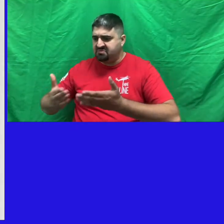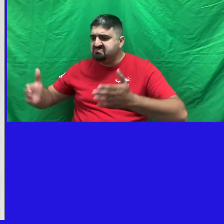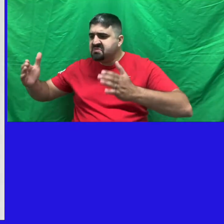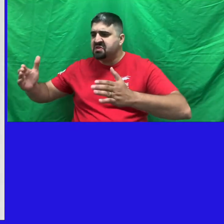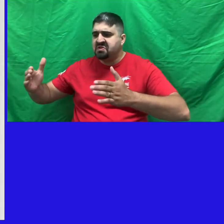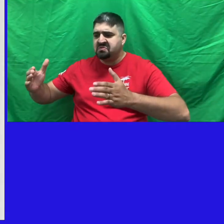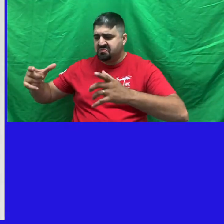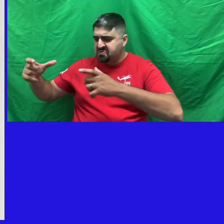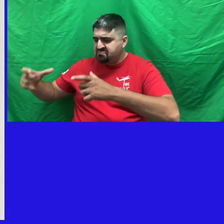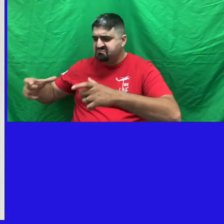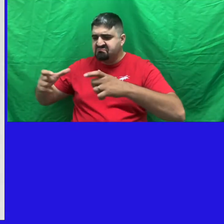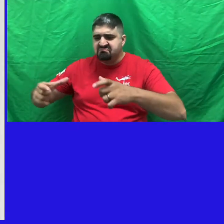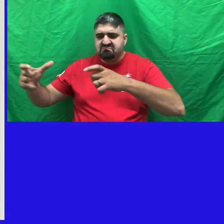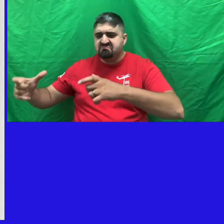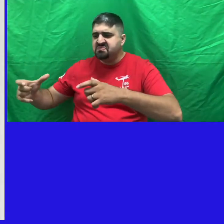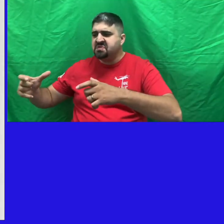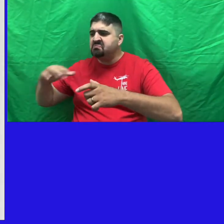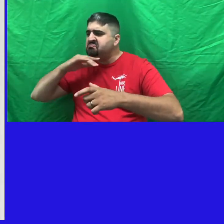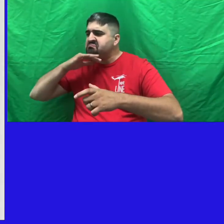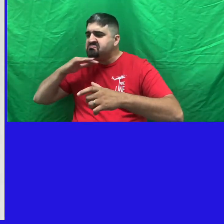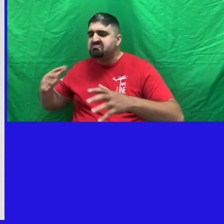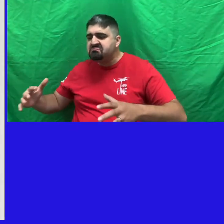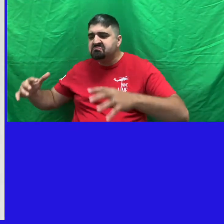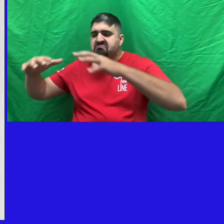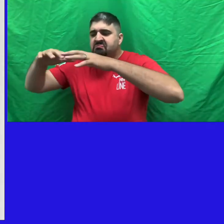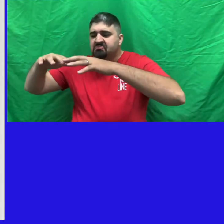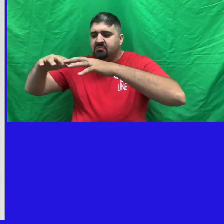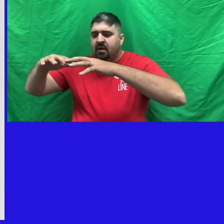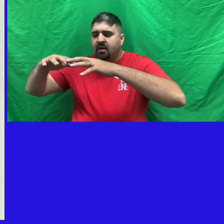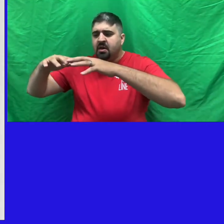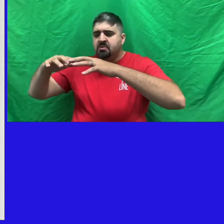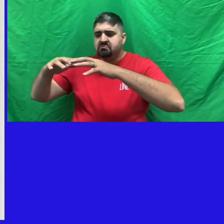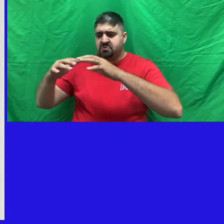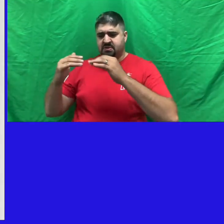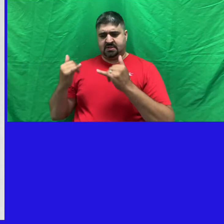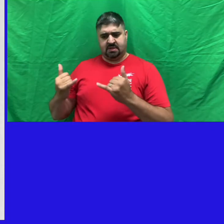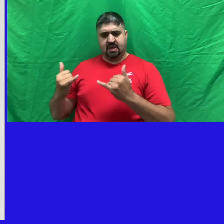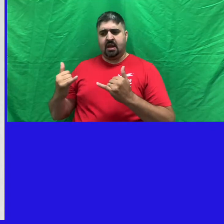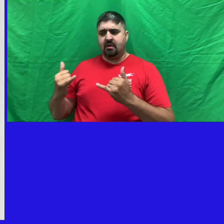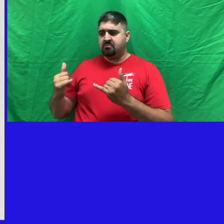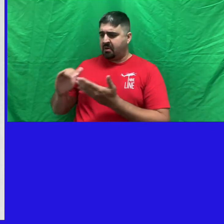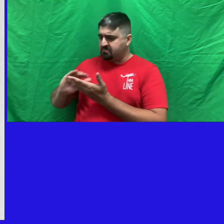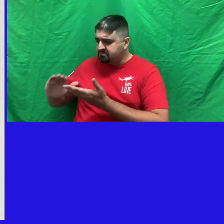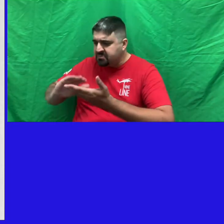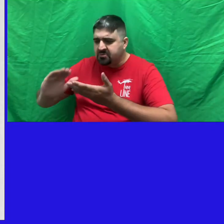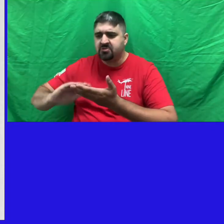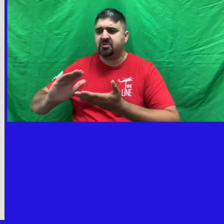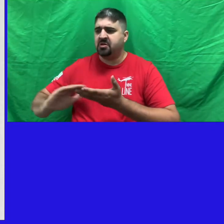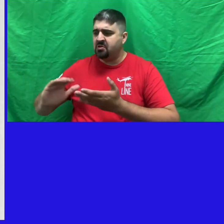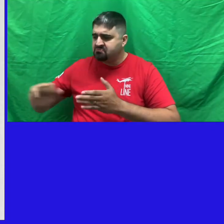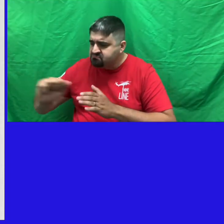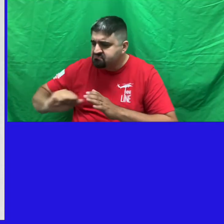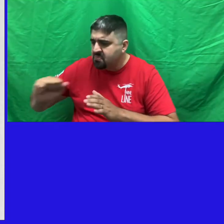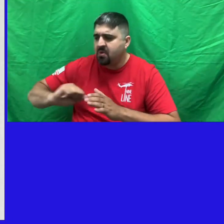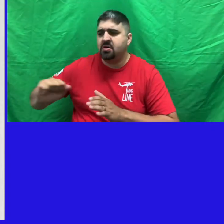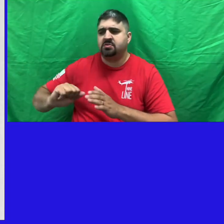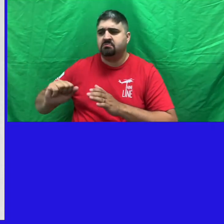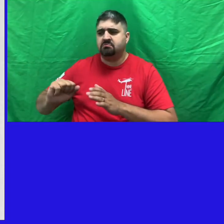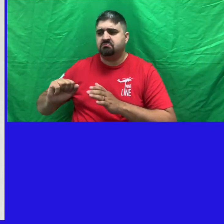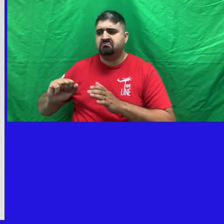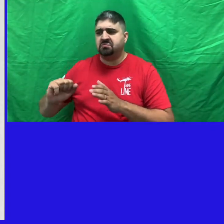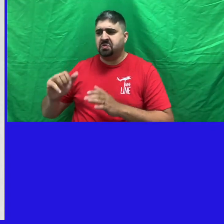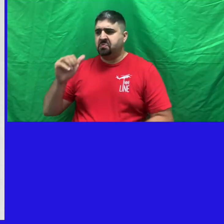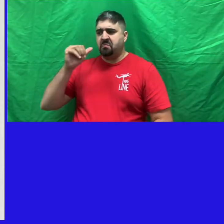"Frog," said Toad, "if I wash my dishes right now, then I will not have to wash them tomorrow, will